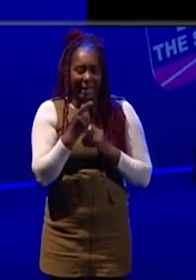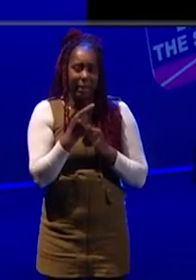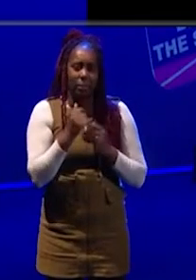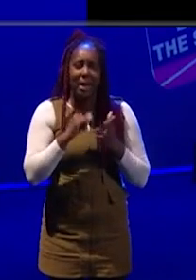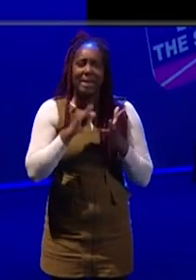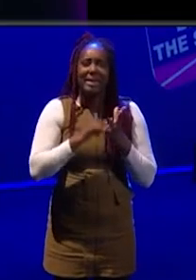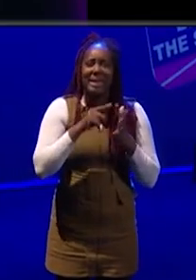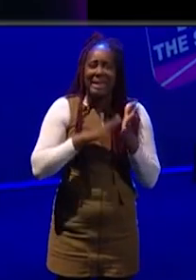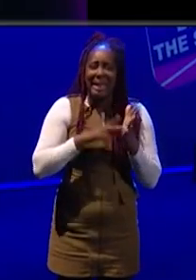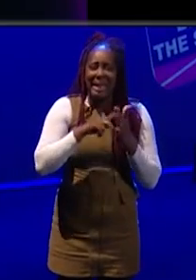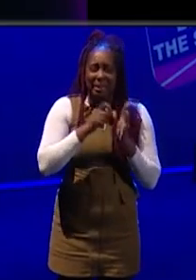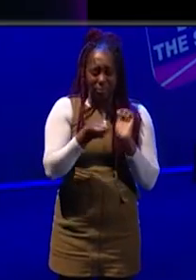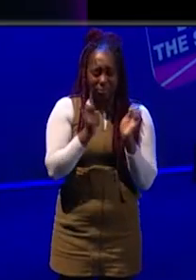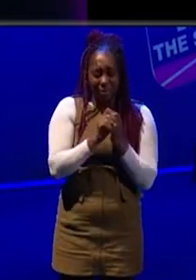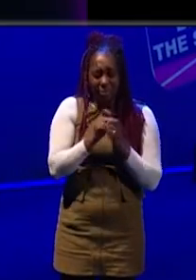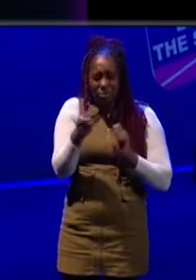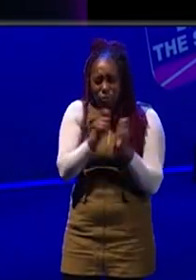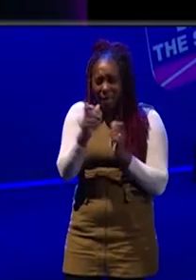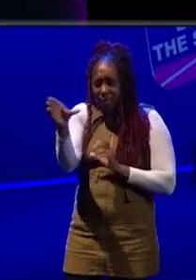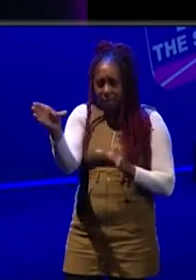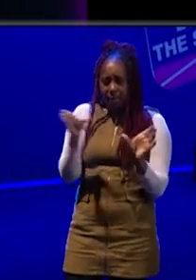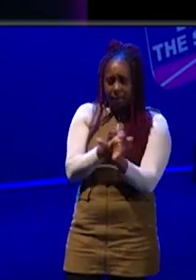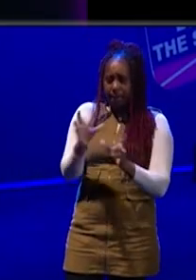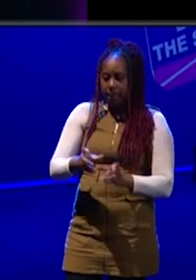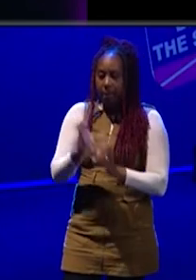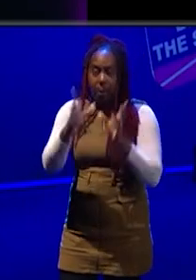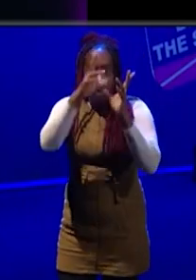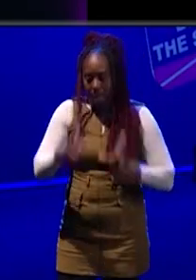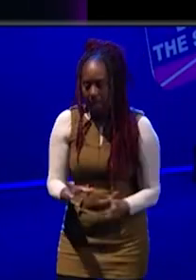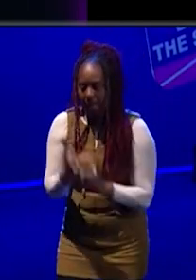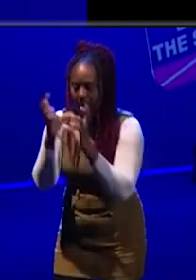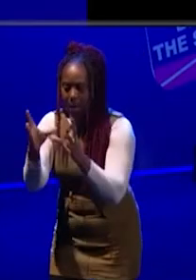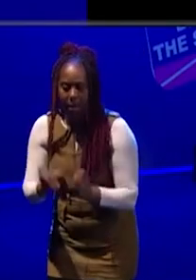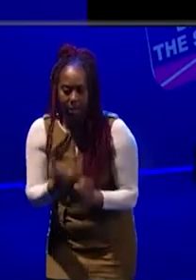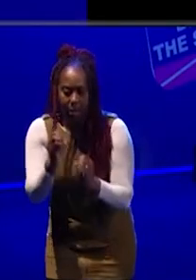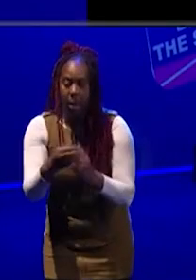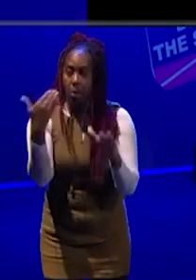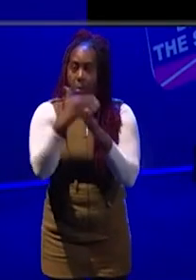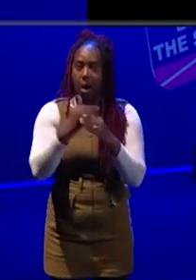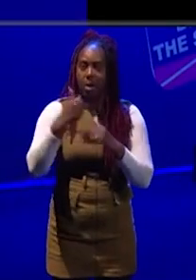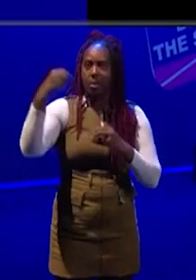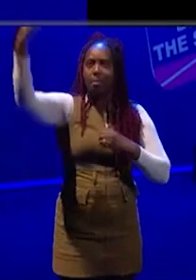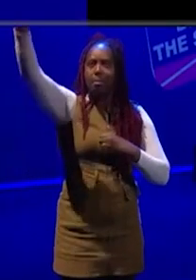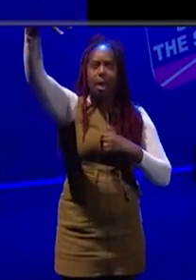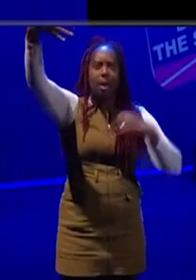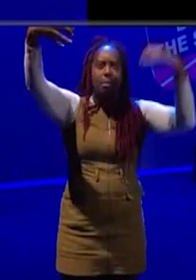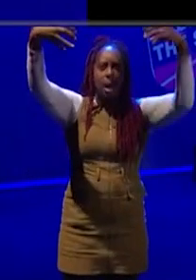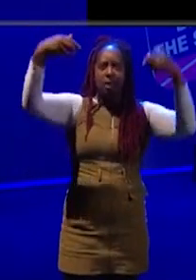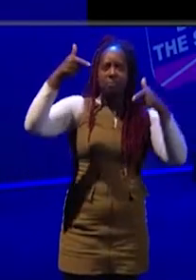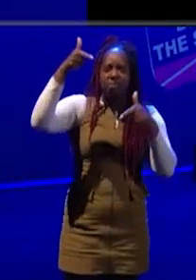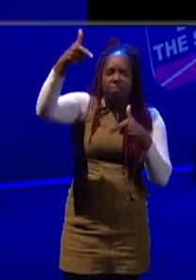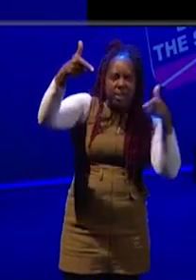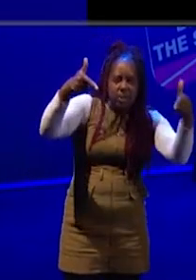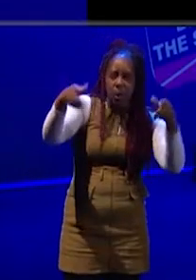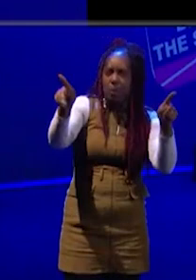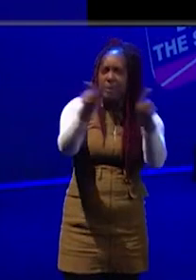scene changes? You need to see them, you know, operating lighting. You see them in the box. We need to be more